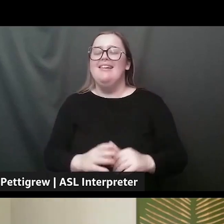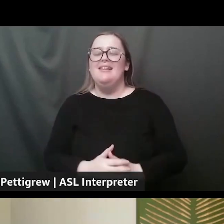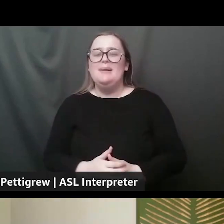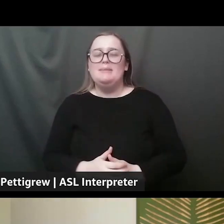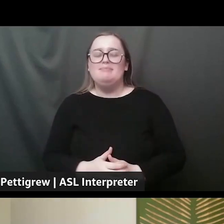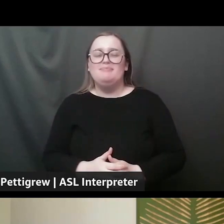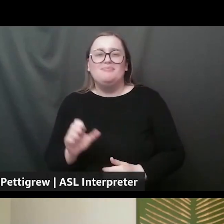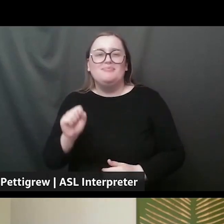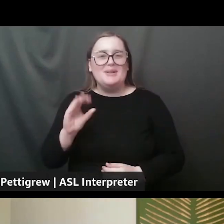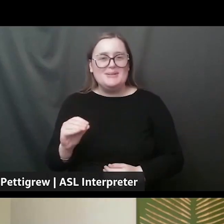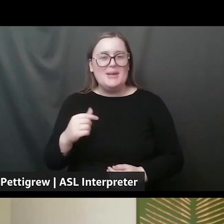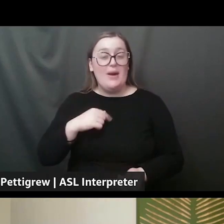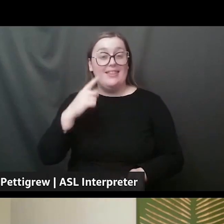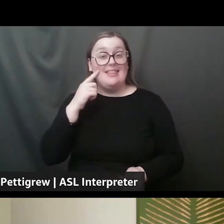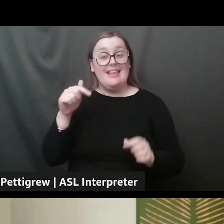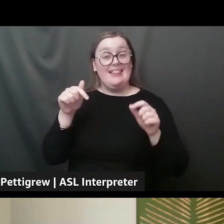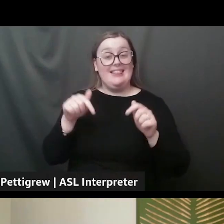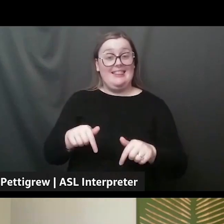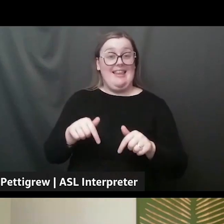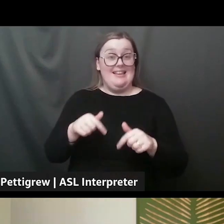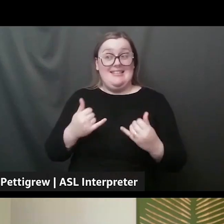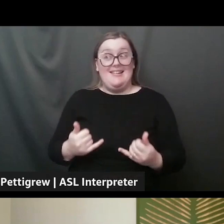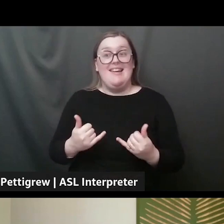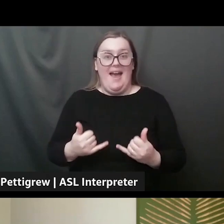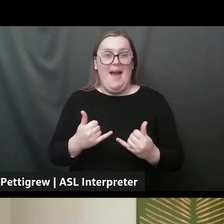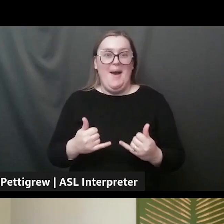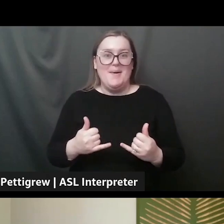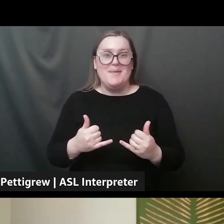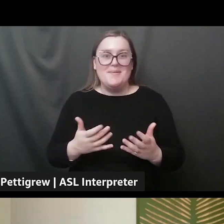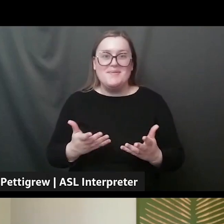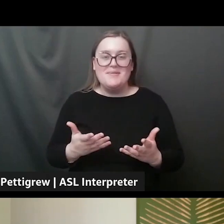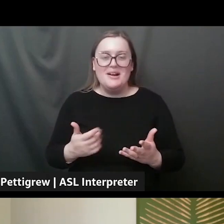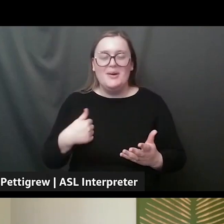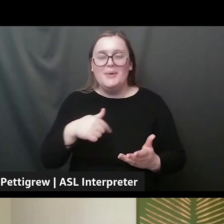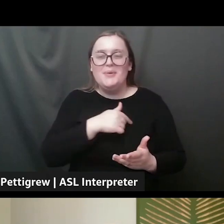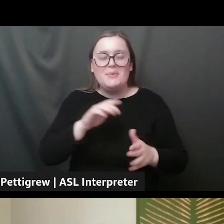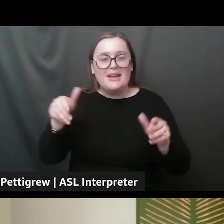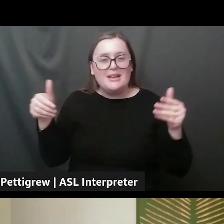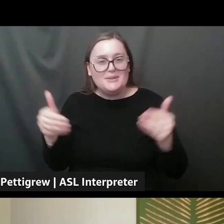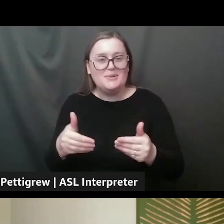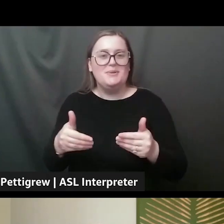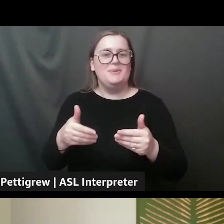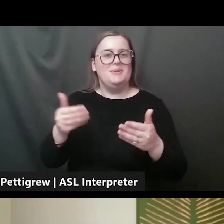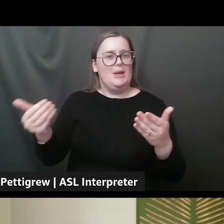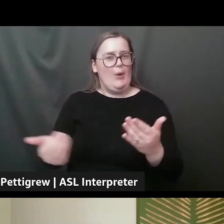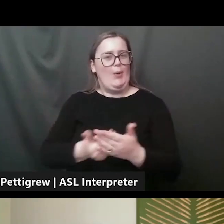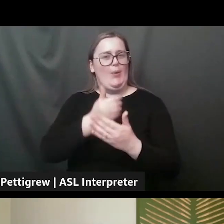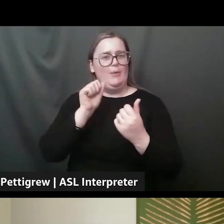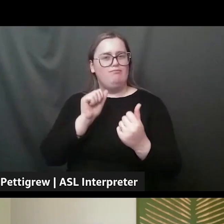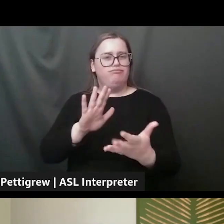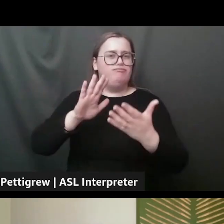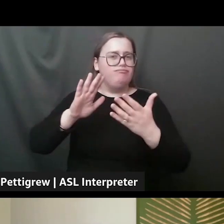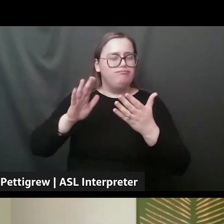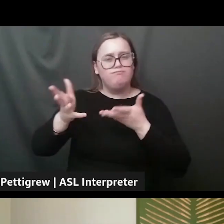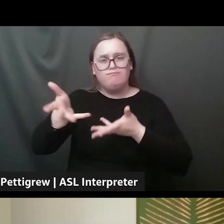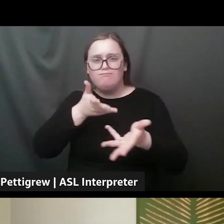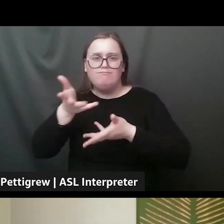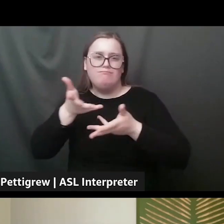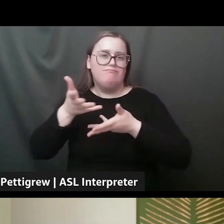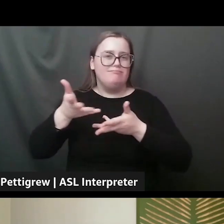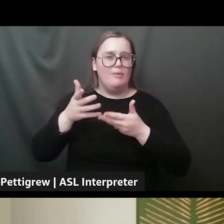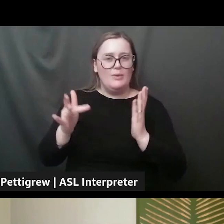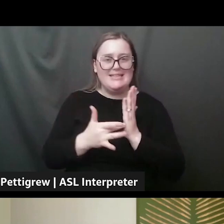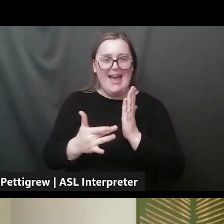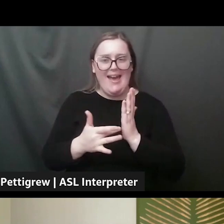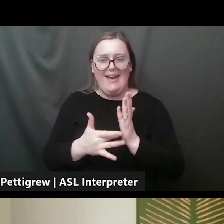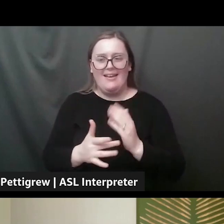think this is what's happening now, is that we're introducing this new way to interact with technology, and it's